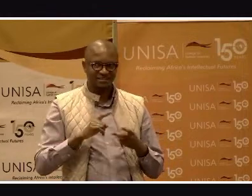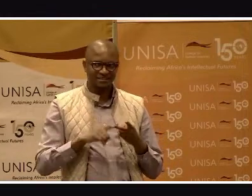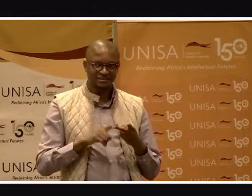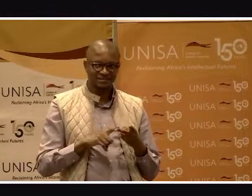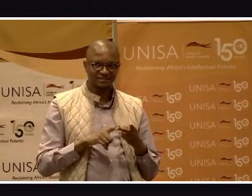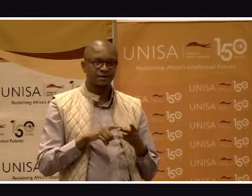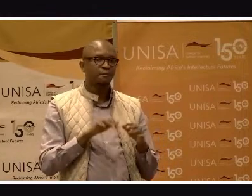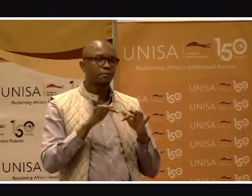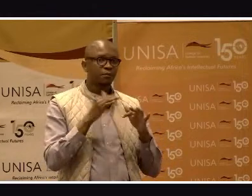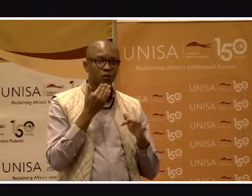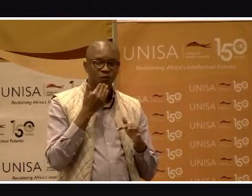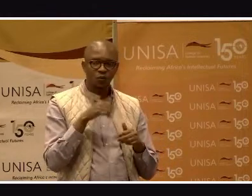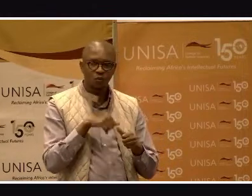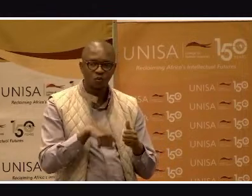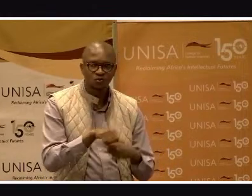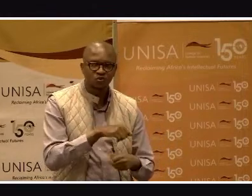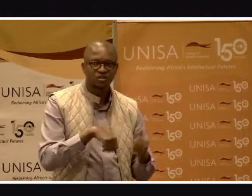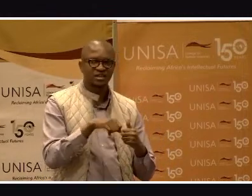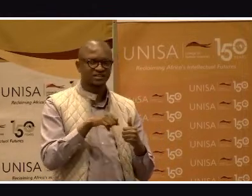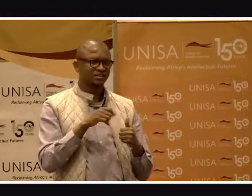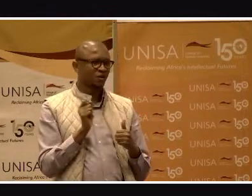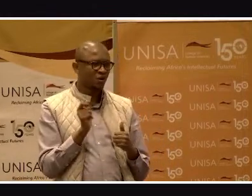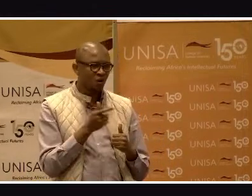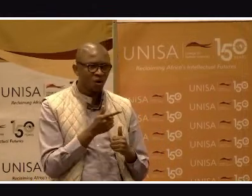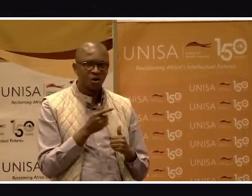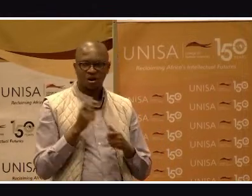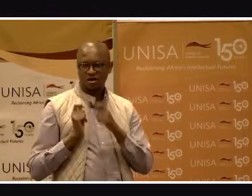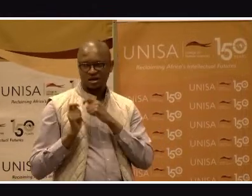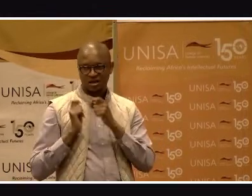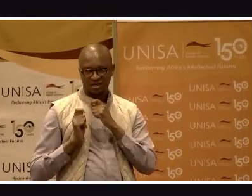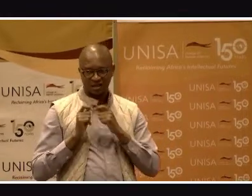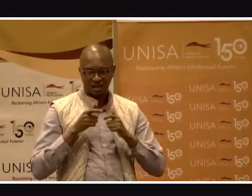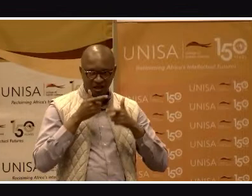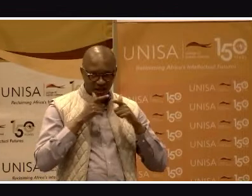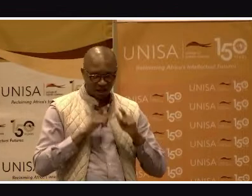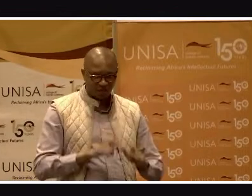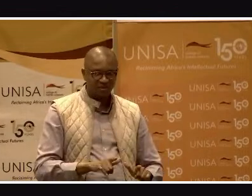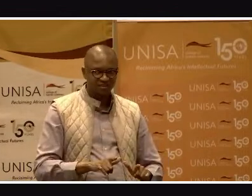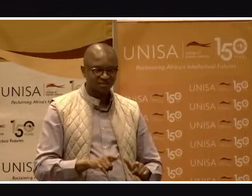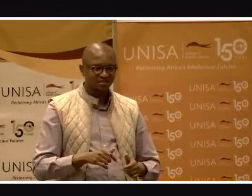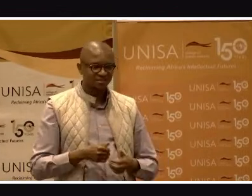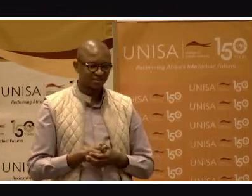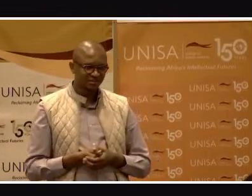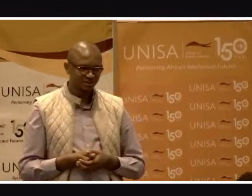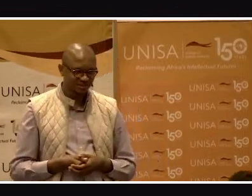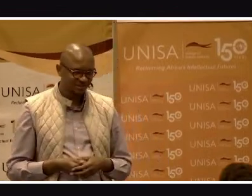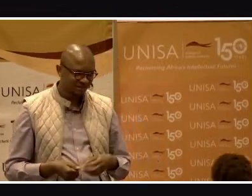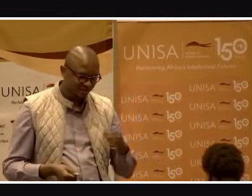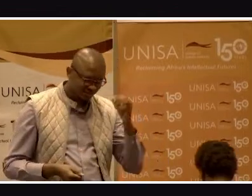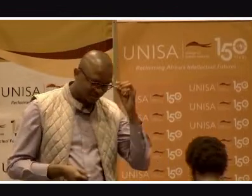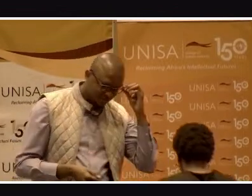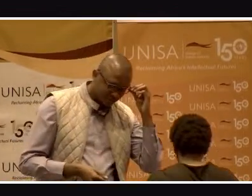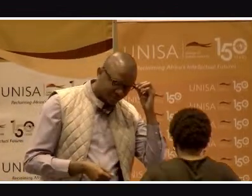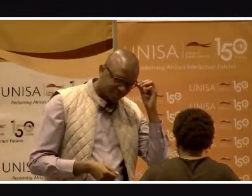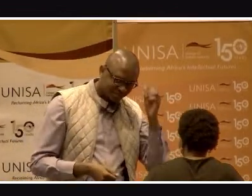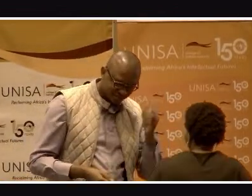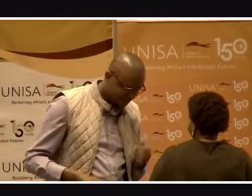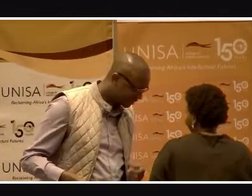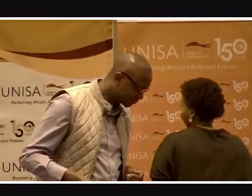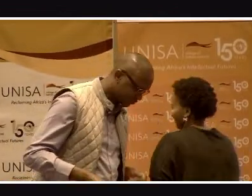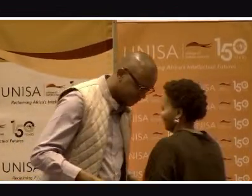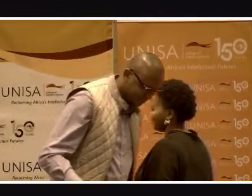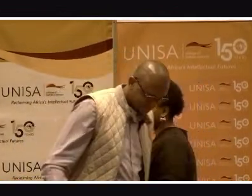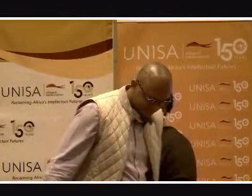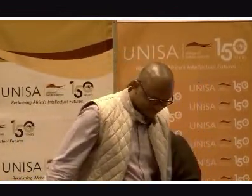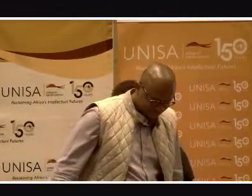these indigenous languages. Those scholars that know better than all of us, we can collaborate with